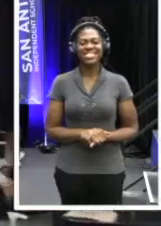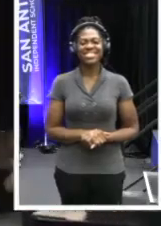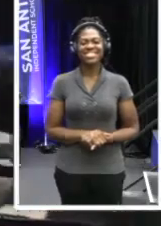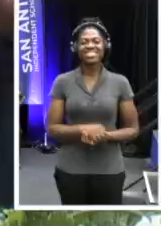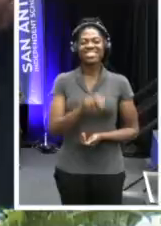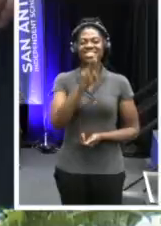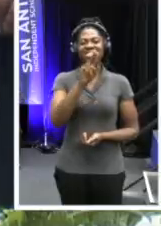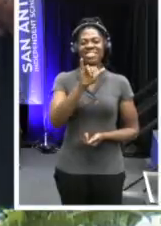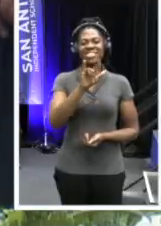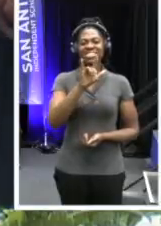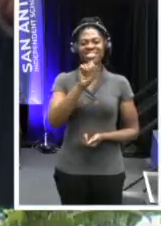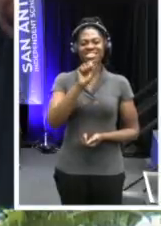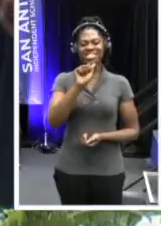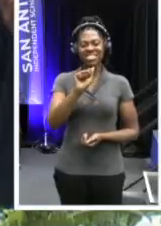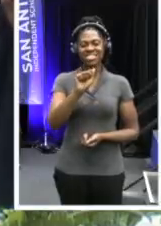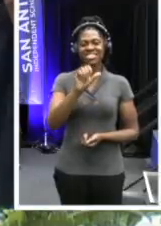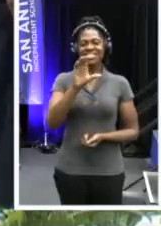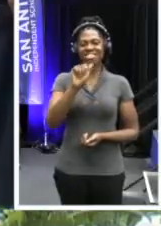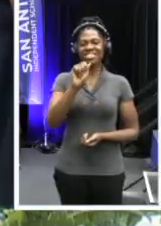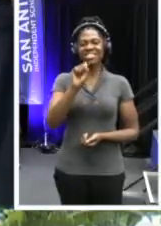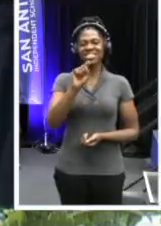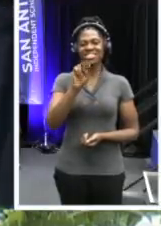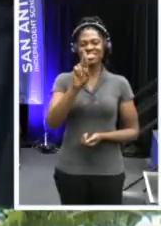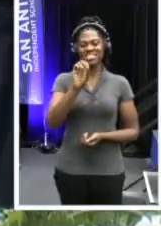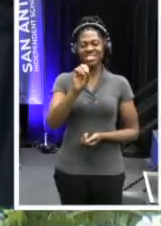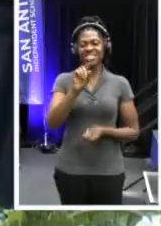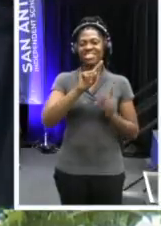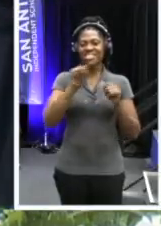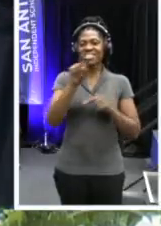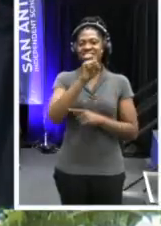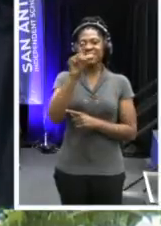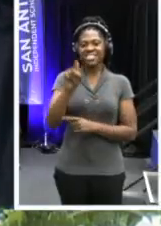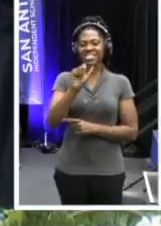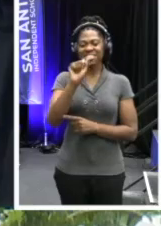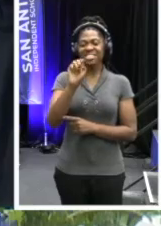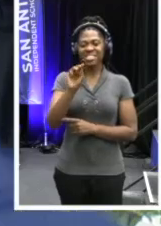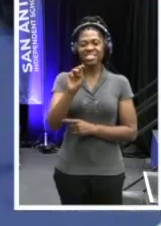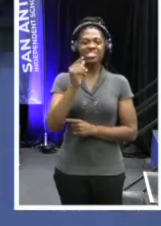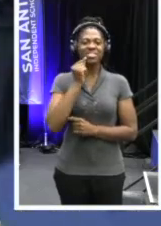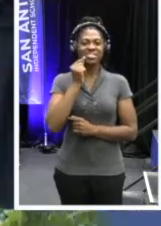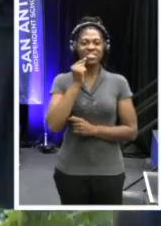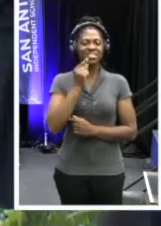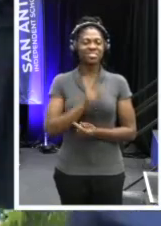Yulisa Castro will be attending Texas A&M University at San Antonio.